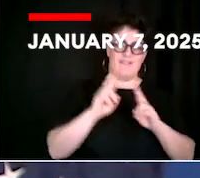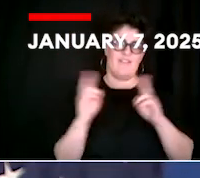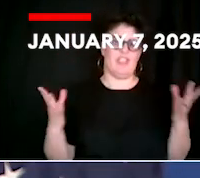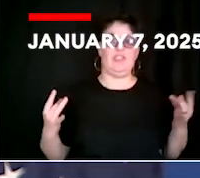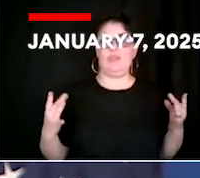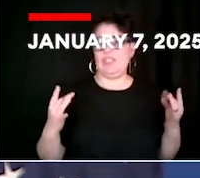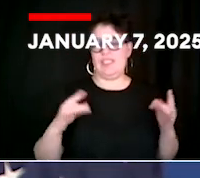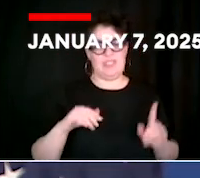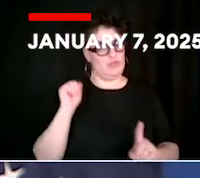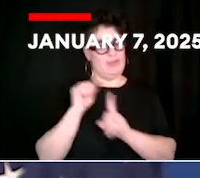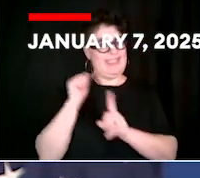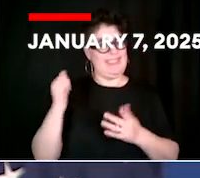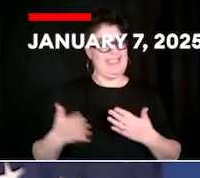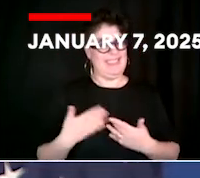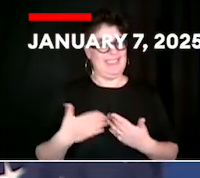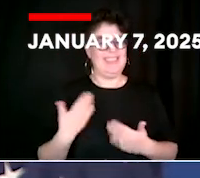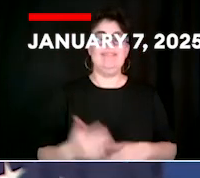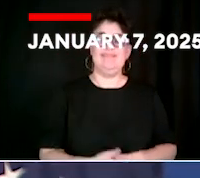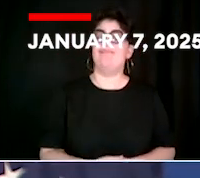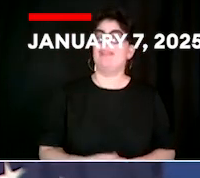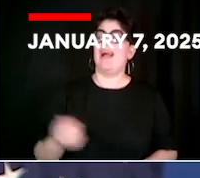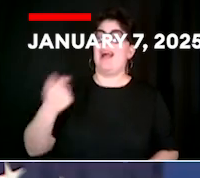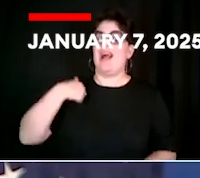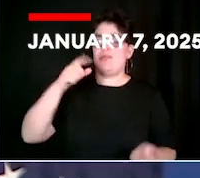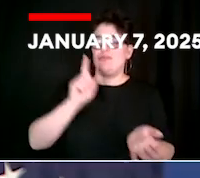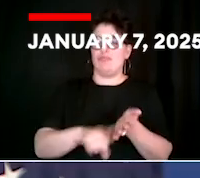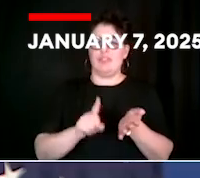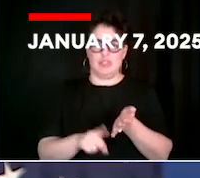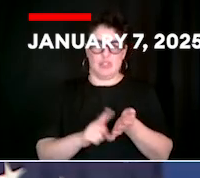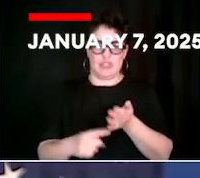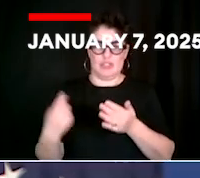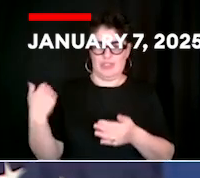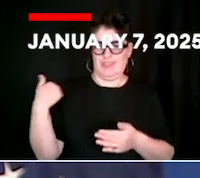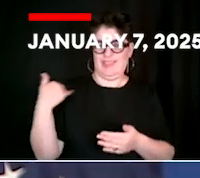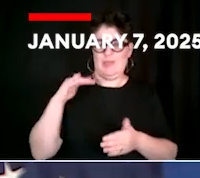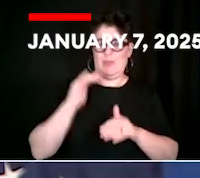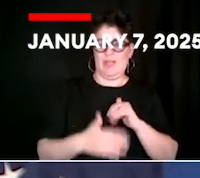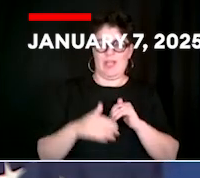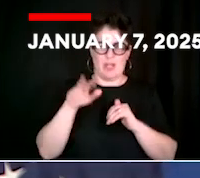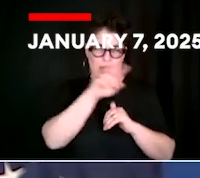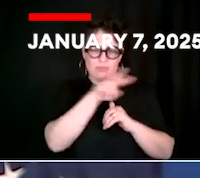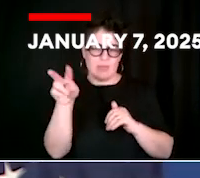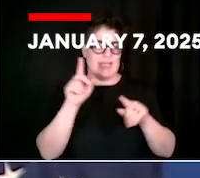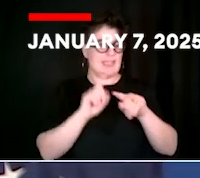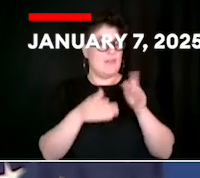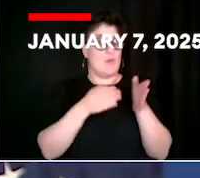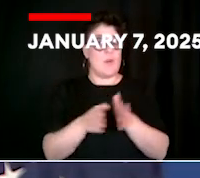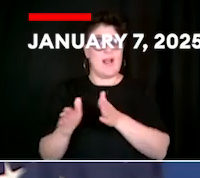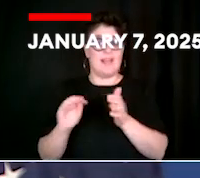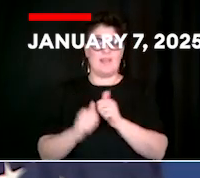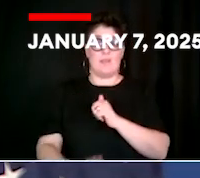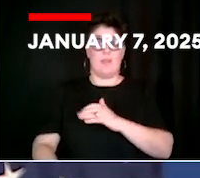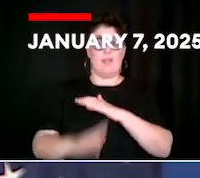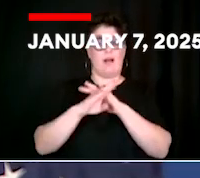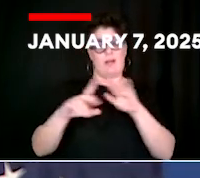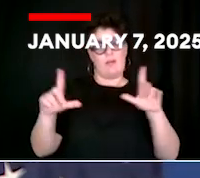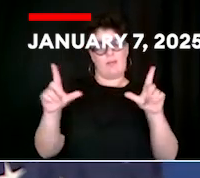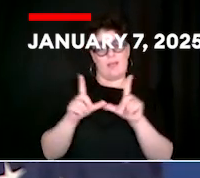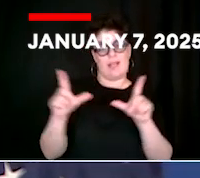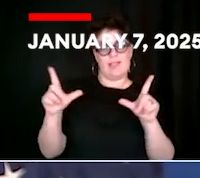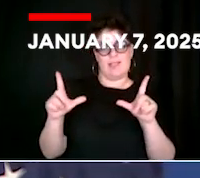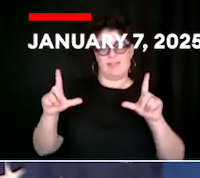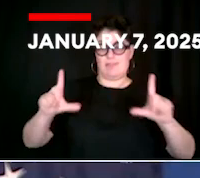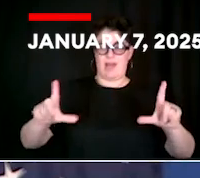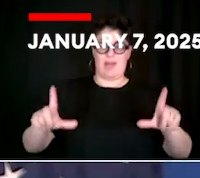was doing some research online over the weekend, looking at the different ways you can block your plate. You could put